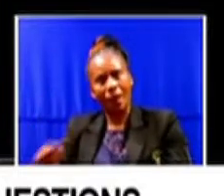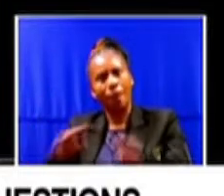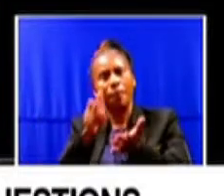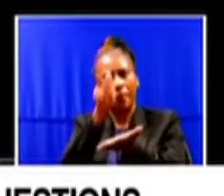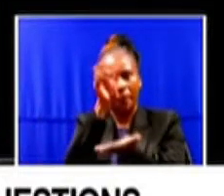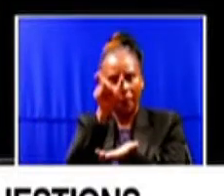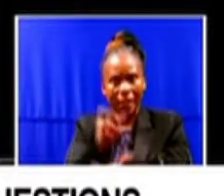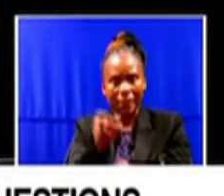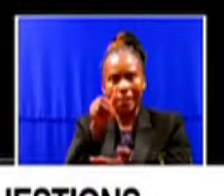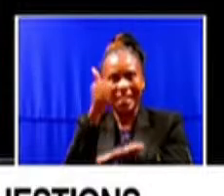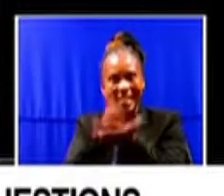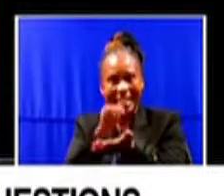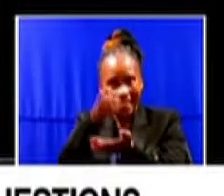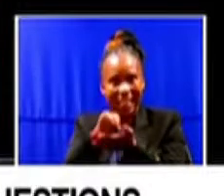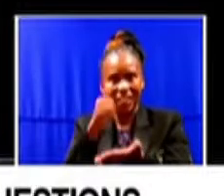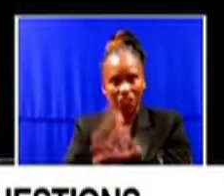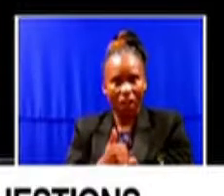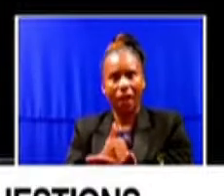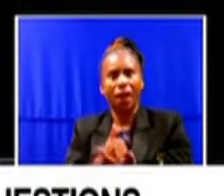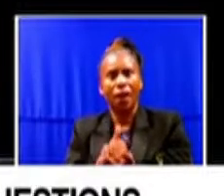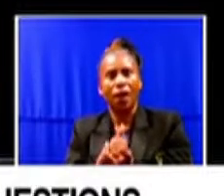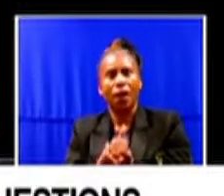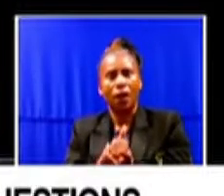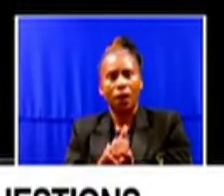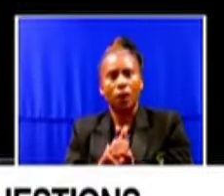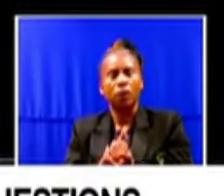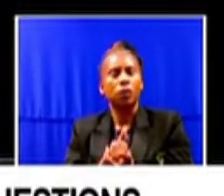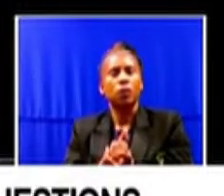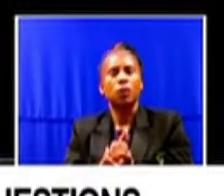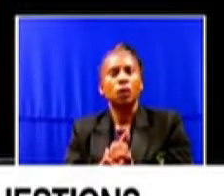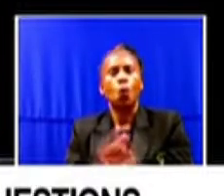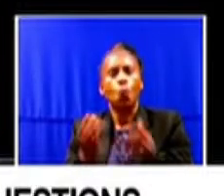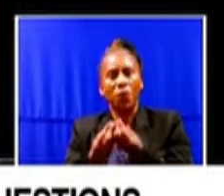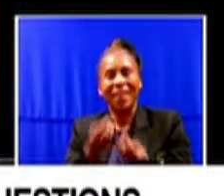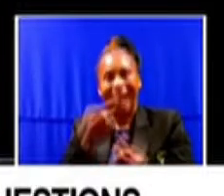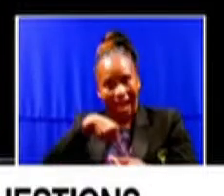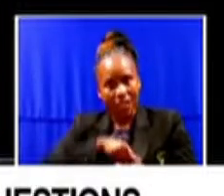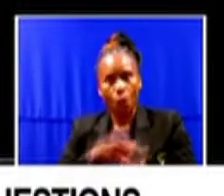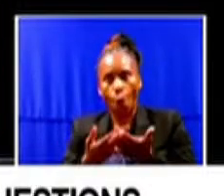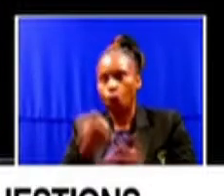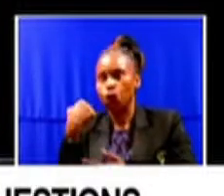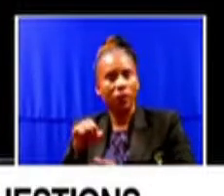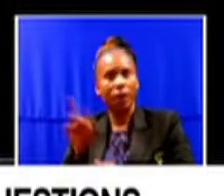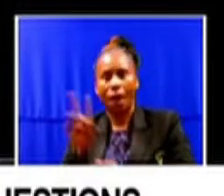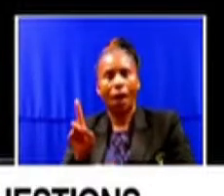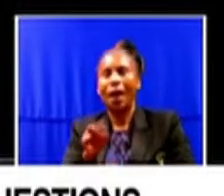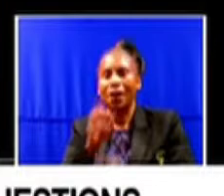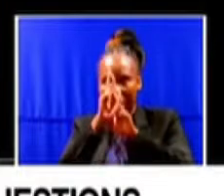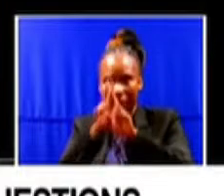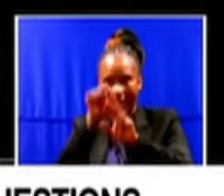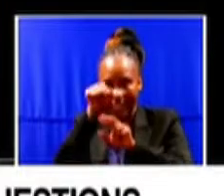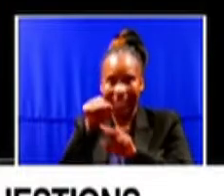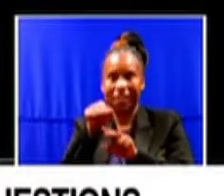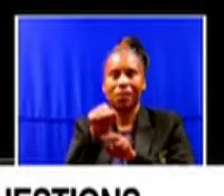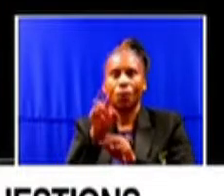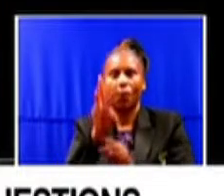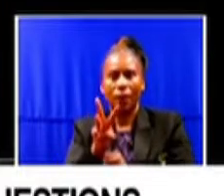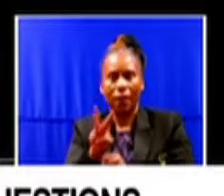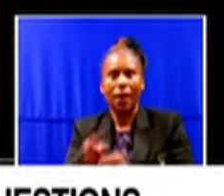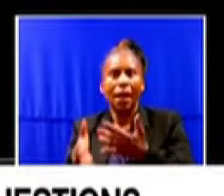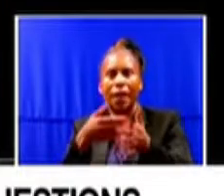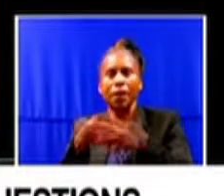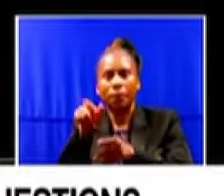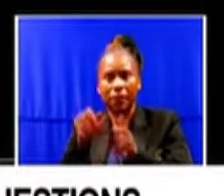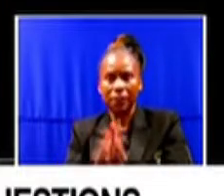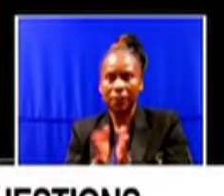the House, whether you are still with us or not, including the President. So anybody else who smuggles things here is out